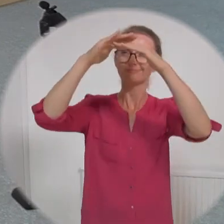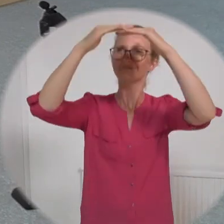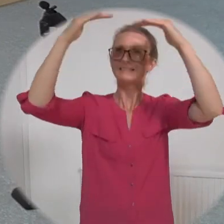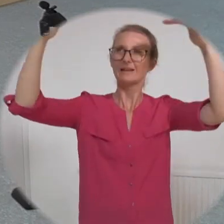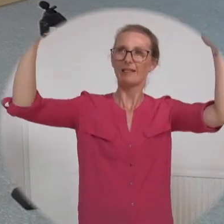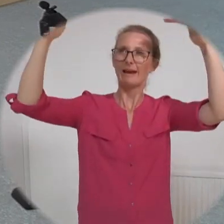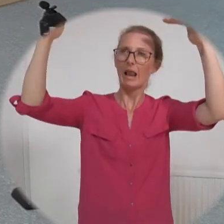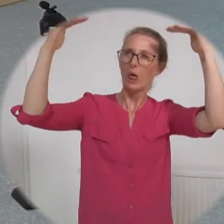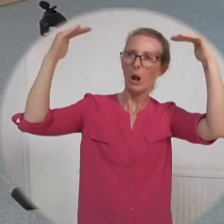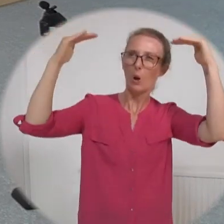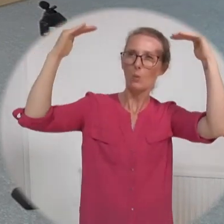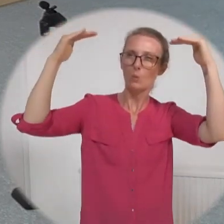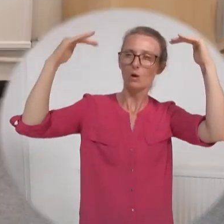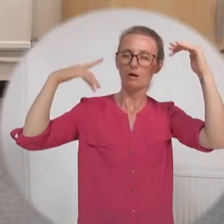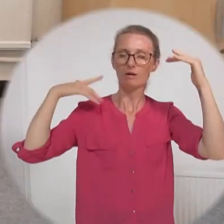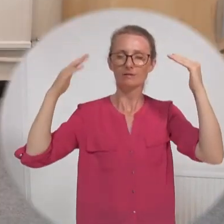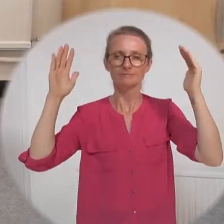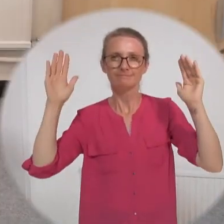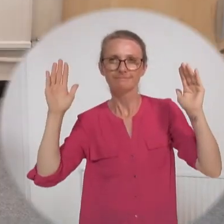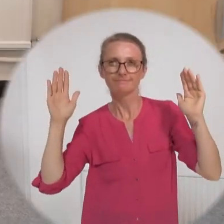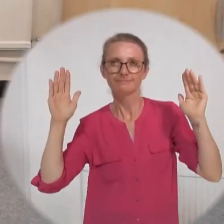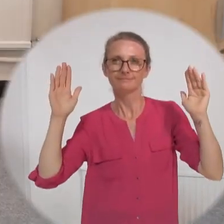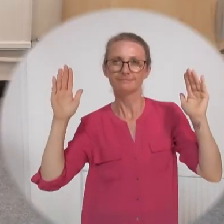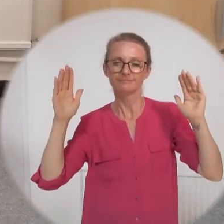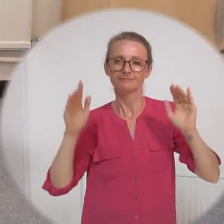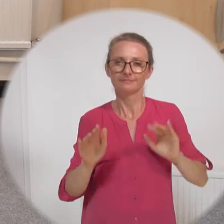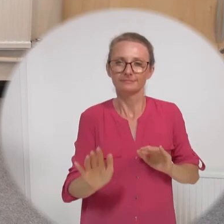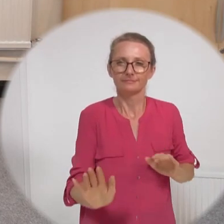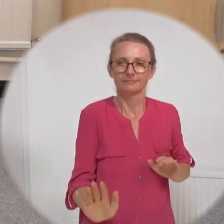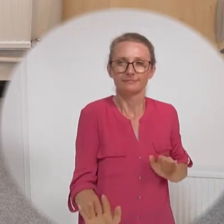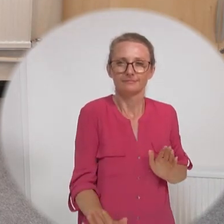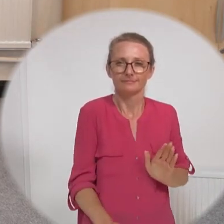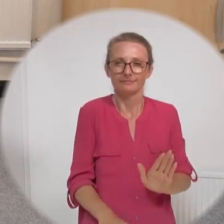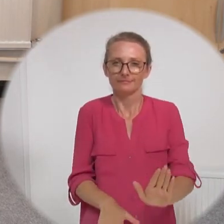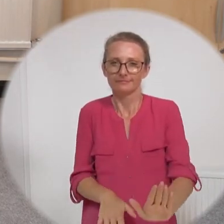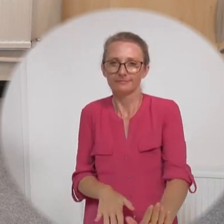hips, looking forwards, aware of your environment.